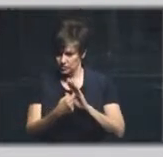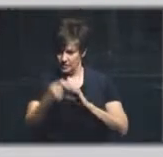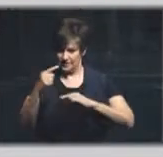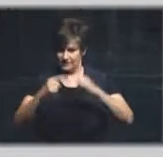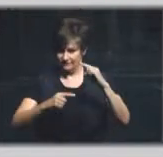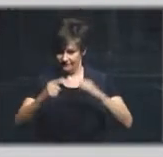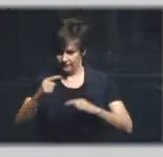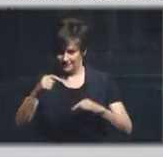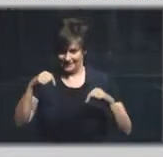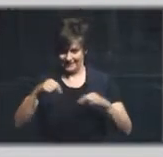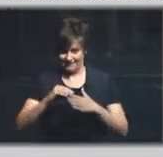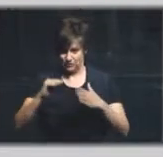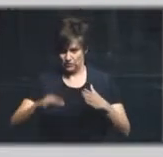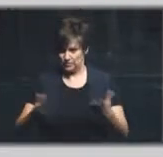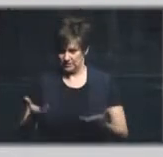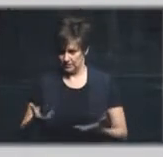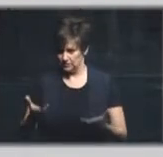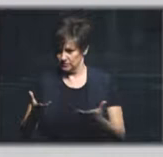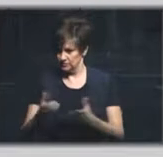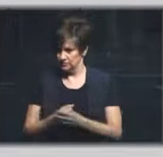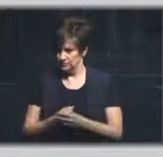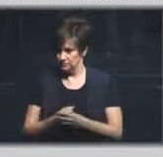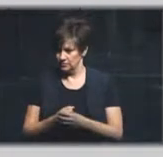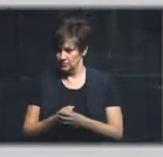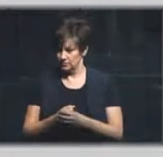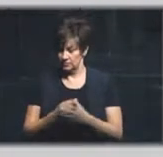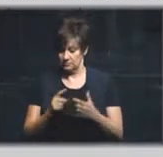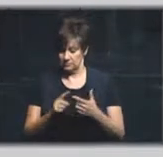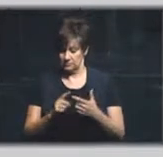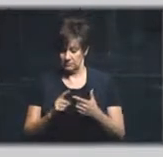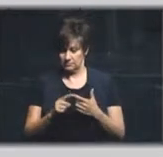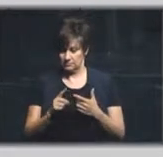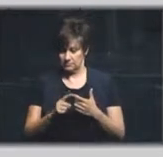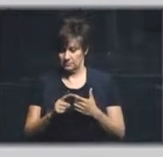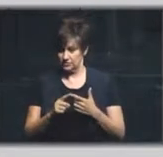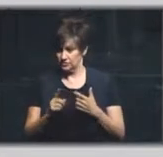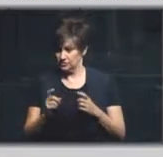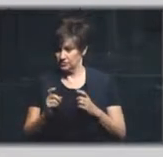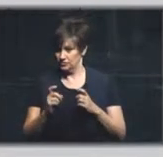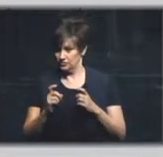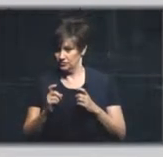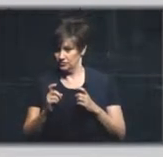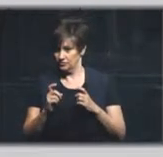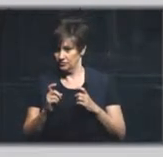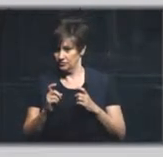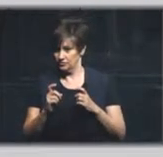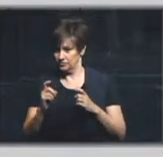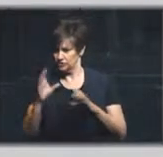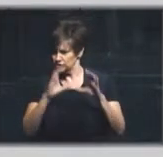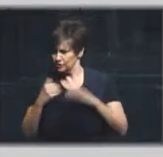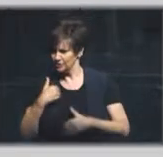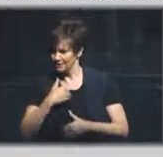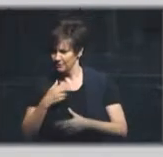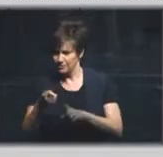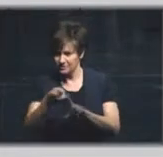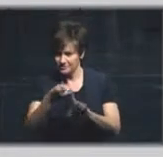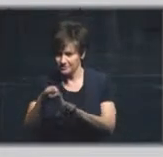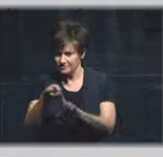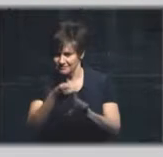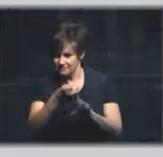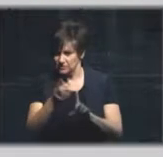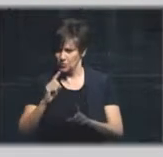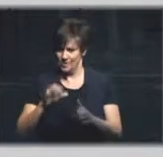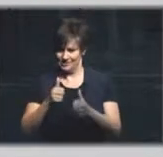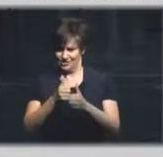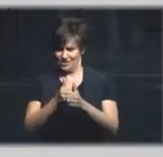diversity of our student body. To administer diversity training for search committee members. So one of the challenges that search